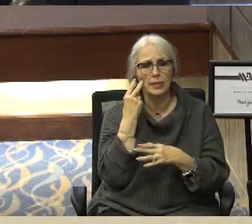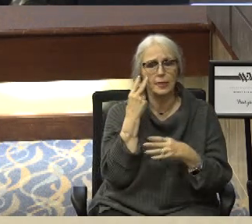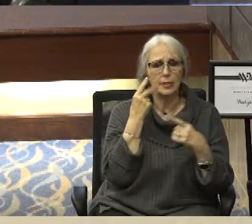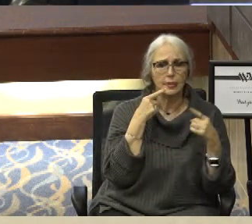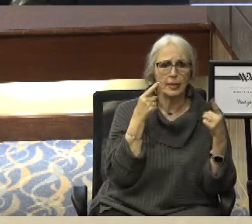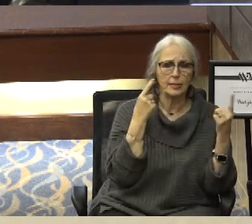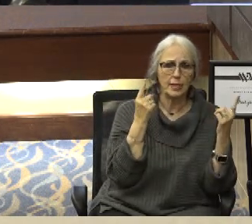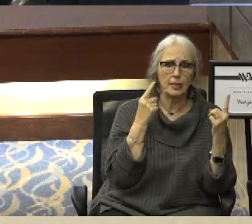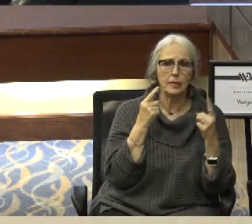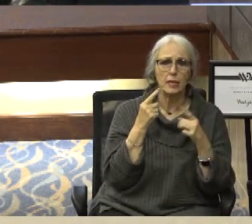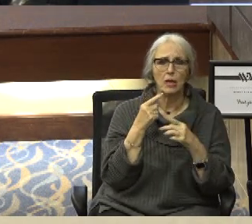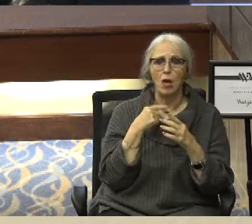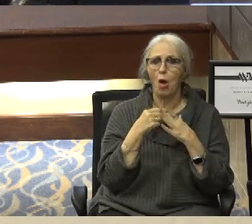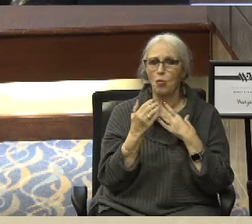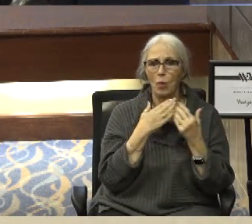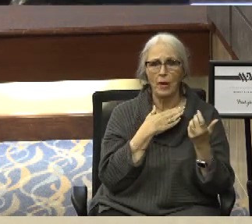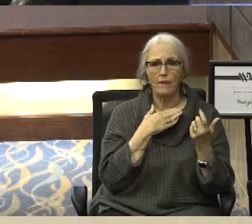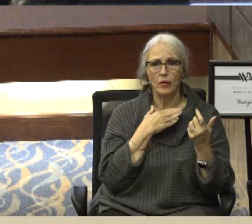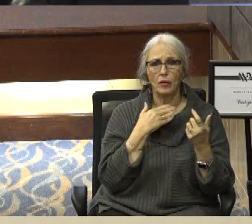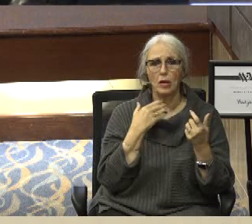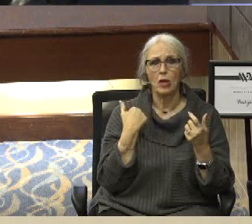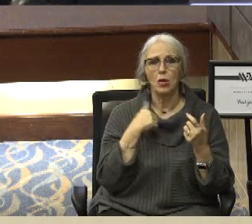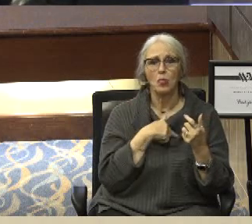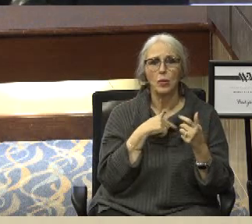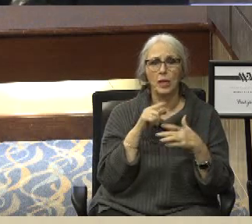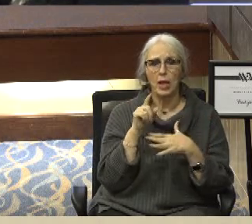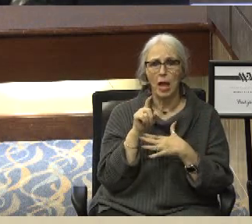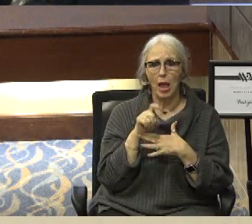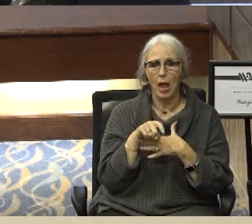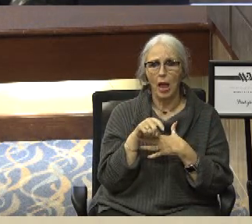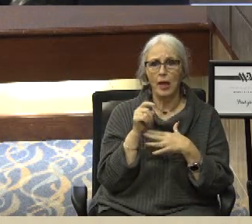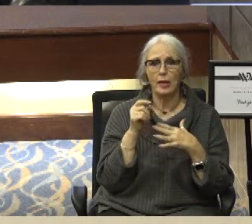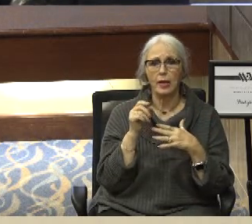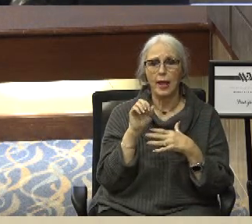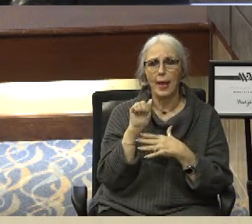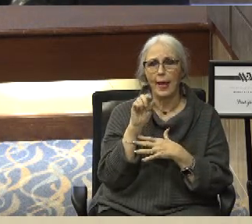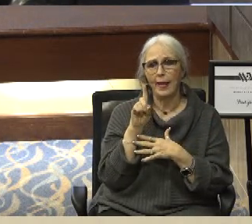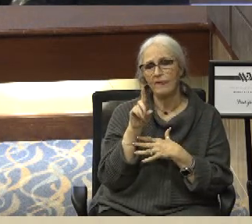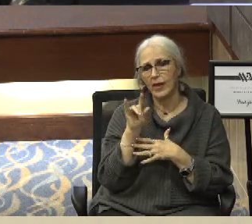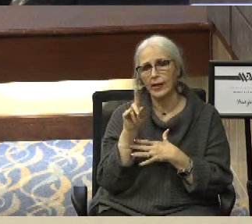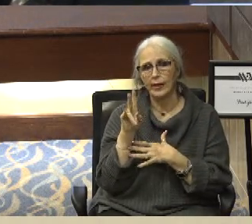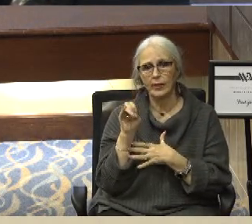block walking or whatever. We've had the advantage over the years